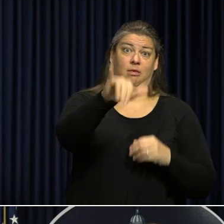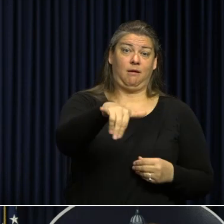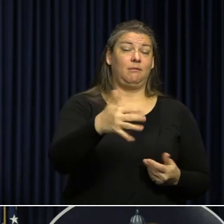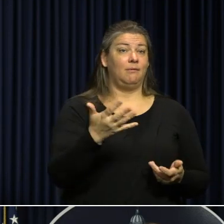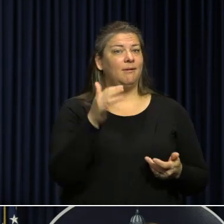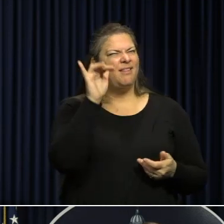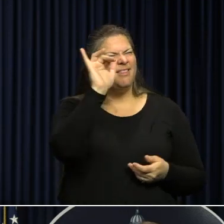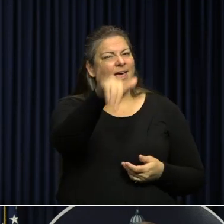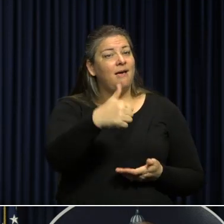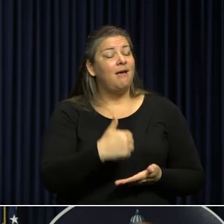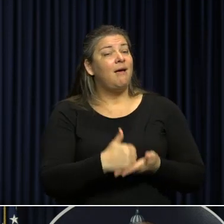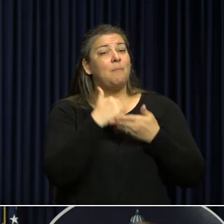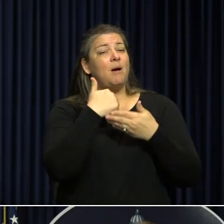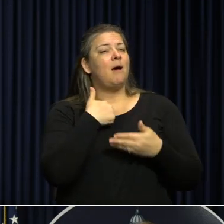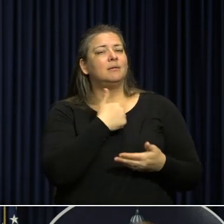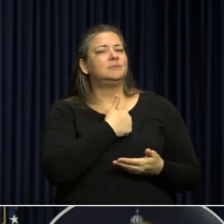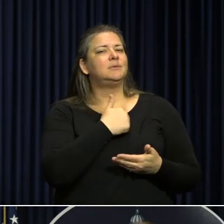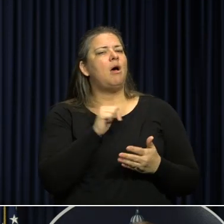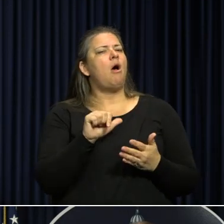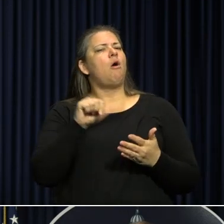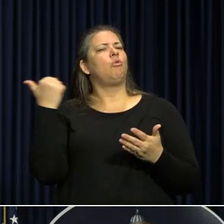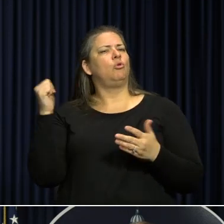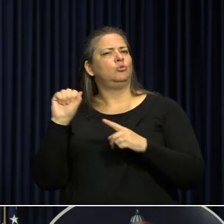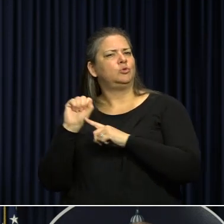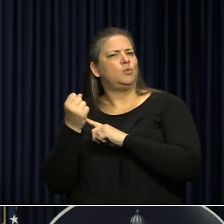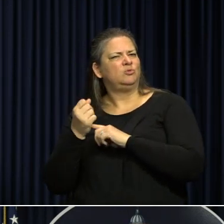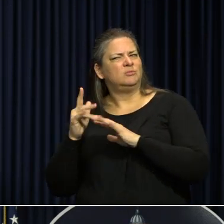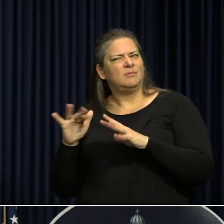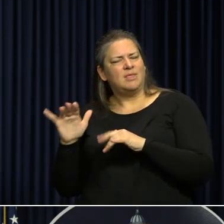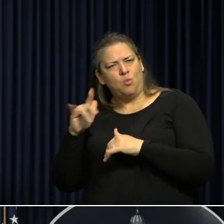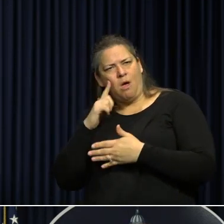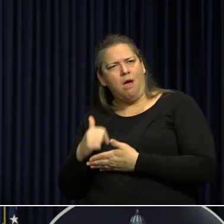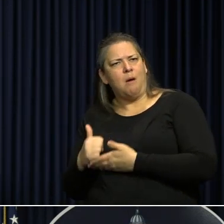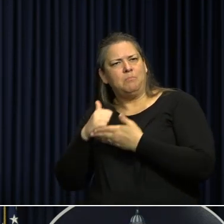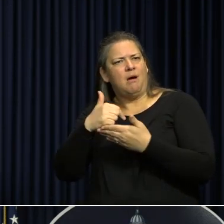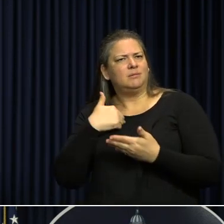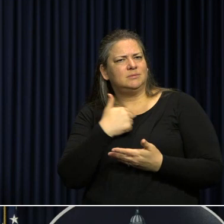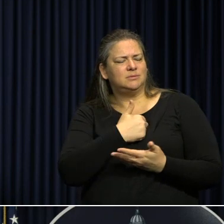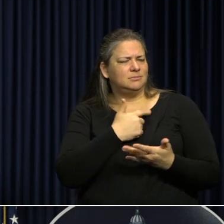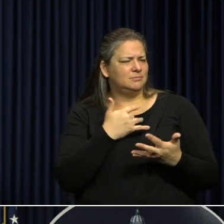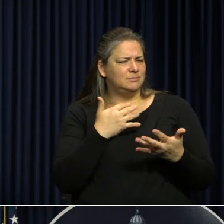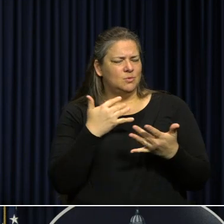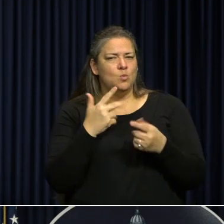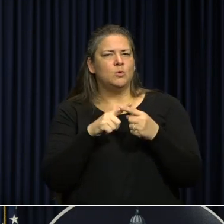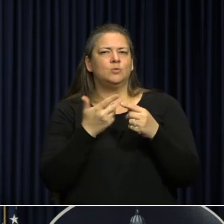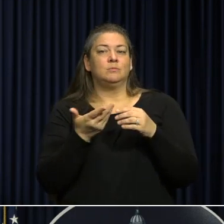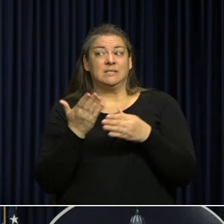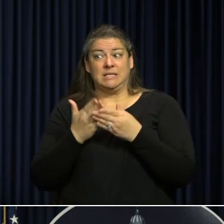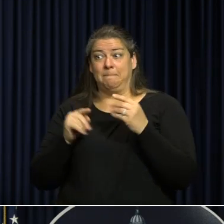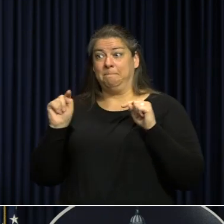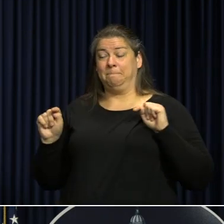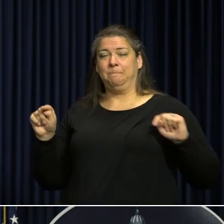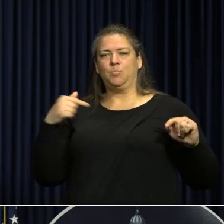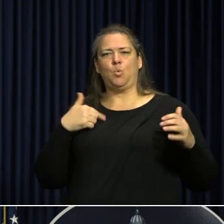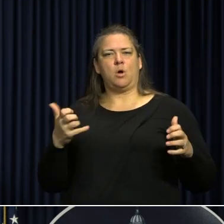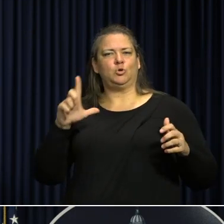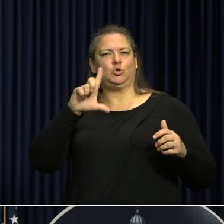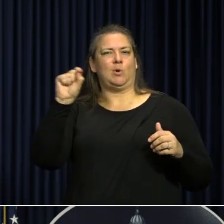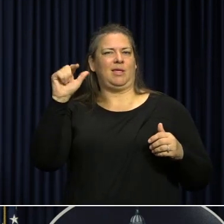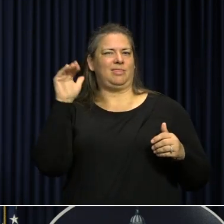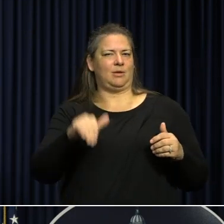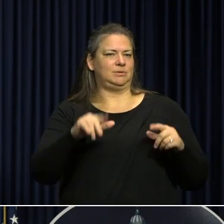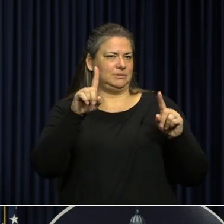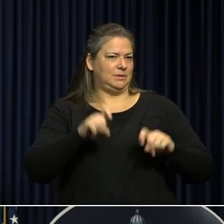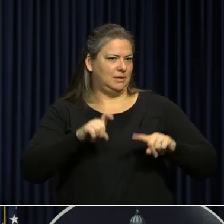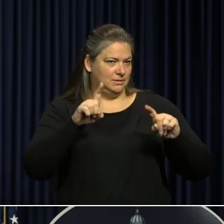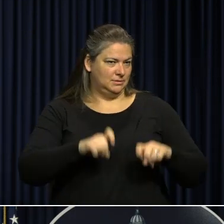us with other areas that are working to hopefully get to about 20,000. All right,